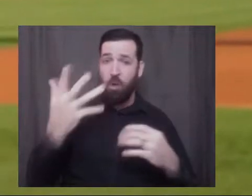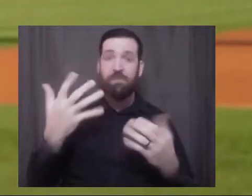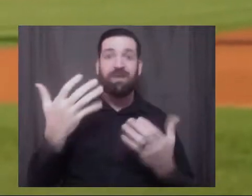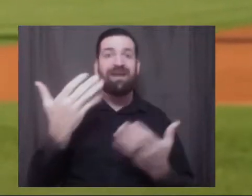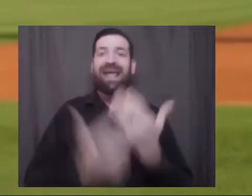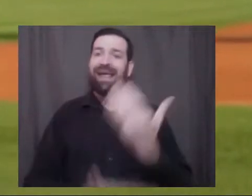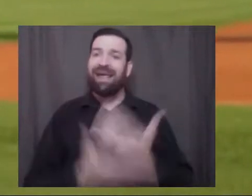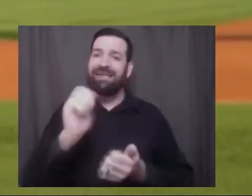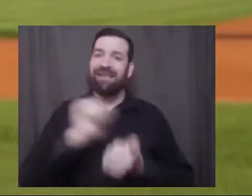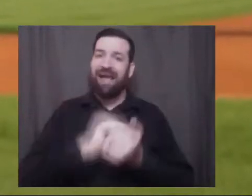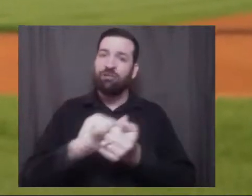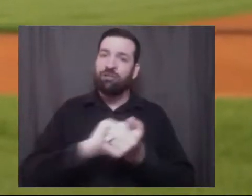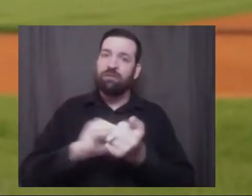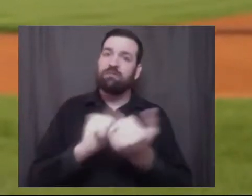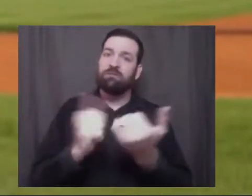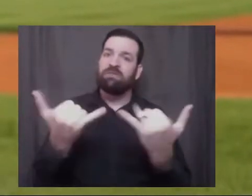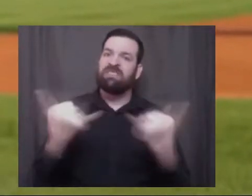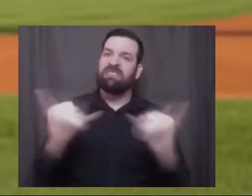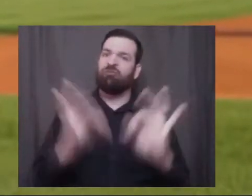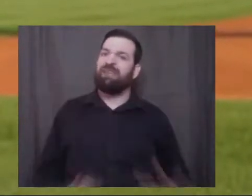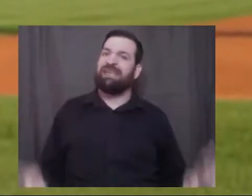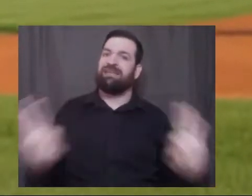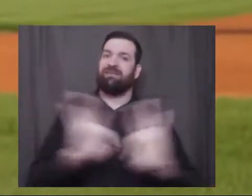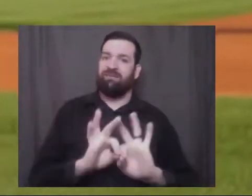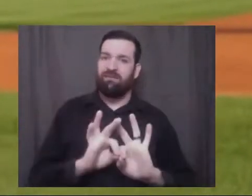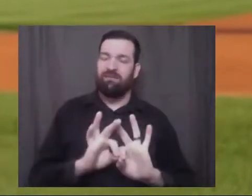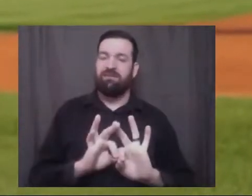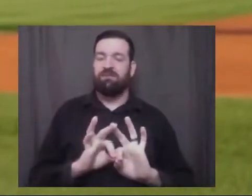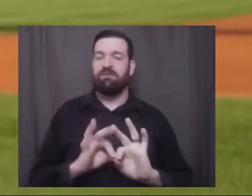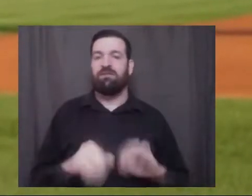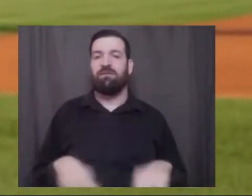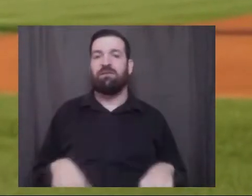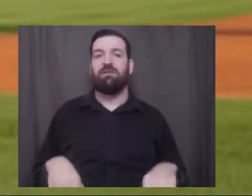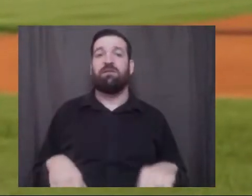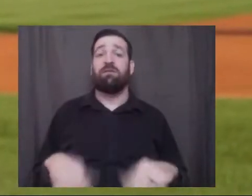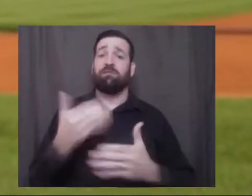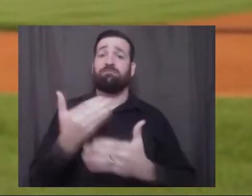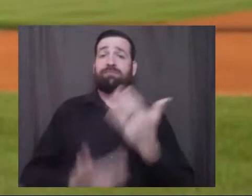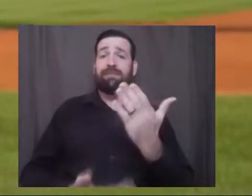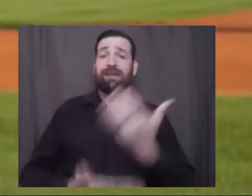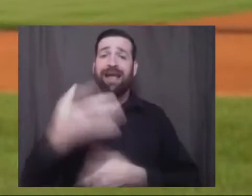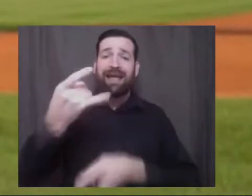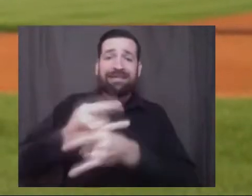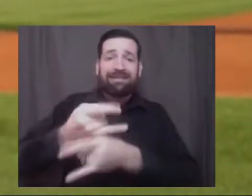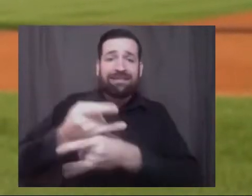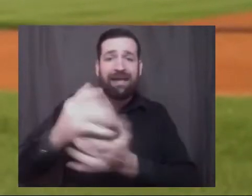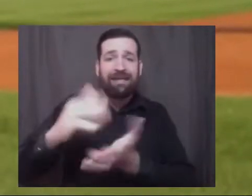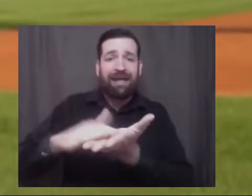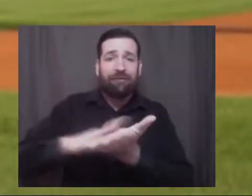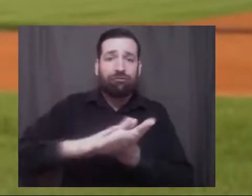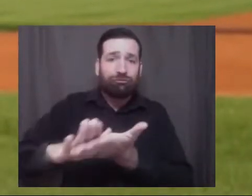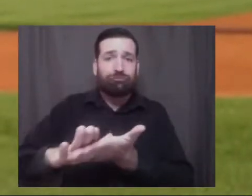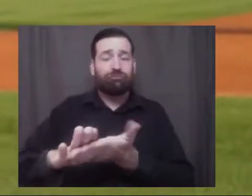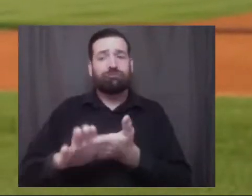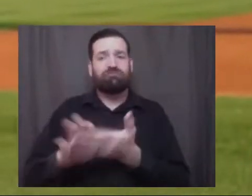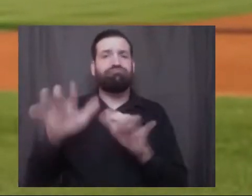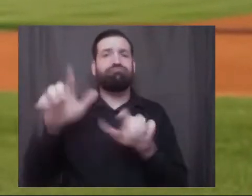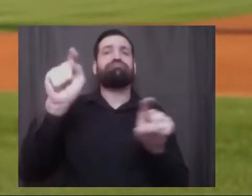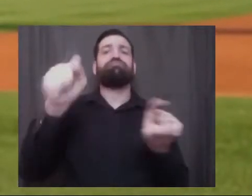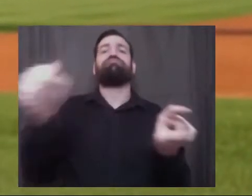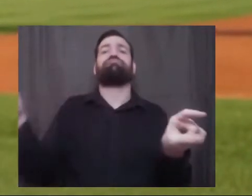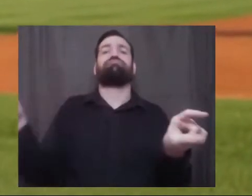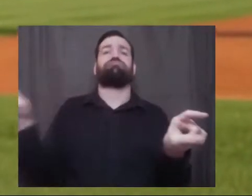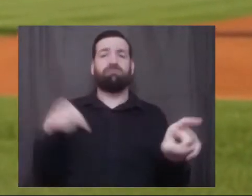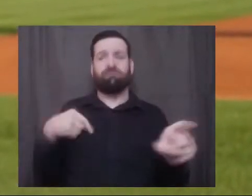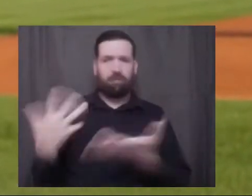a key out here at the ballpark. There's hand sanitizer dispensers around the ballpark, and we encourage people to take advantage of